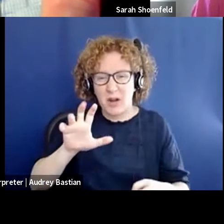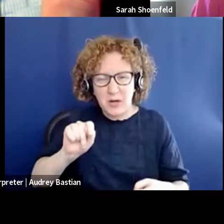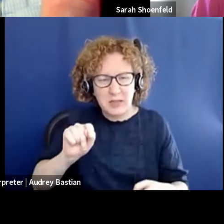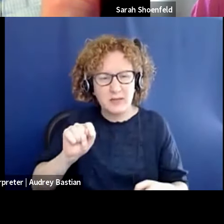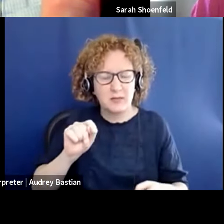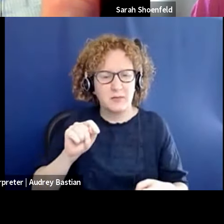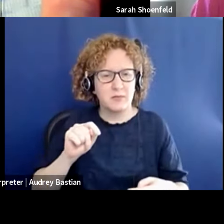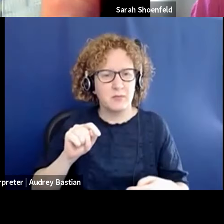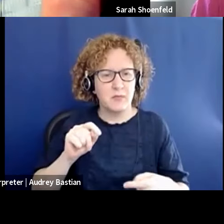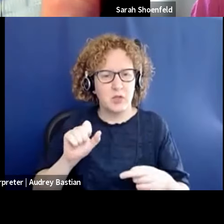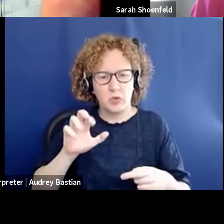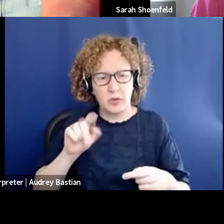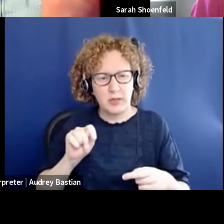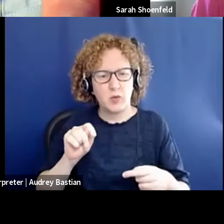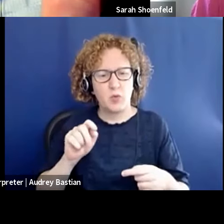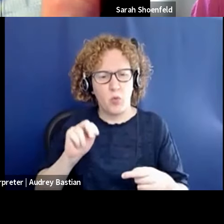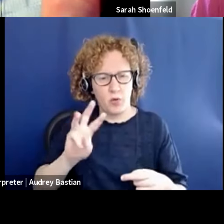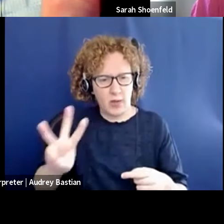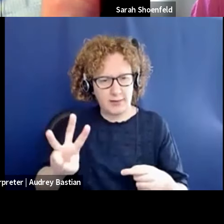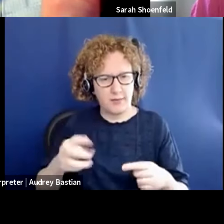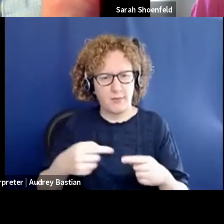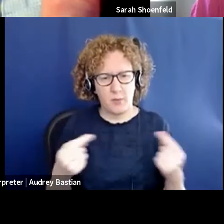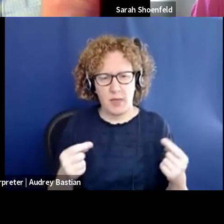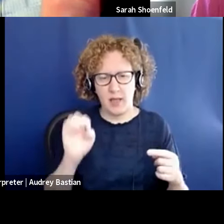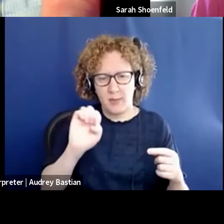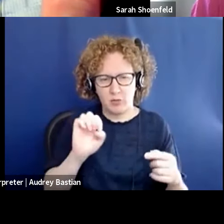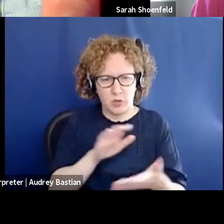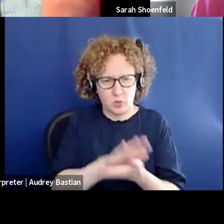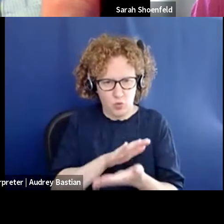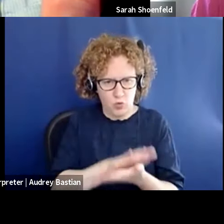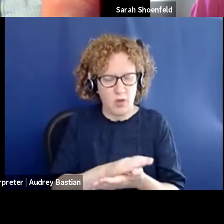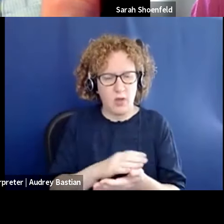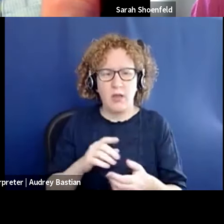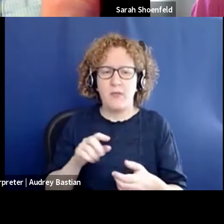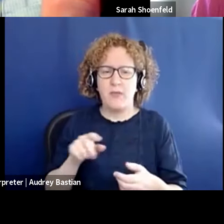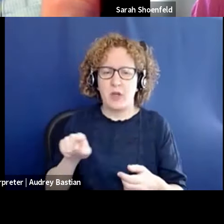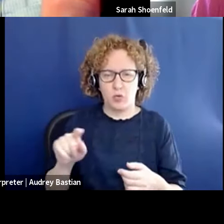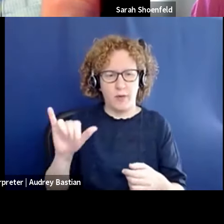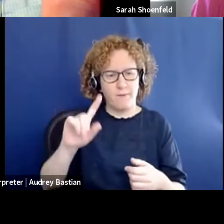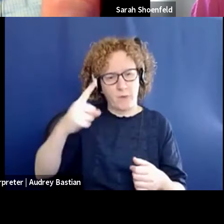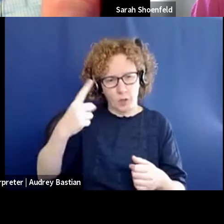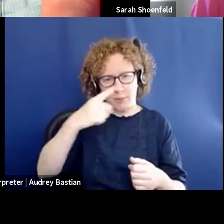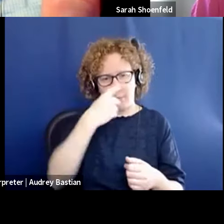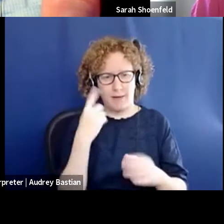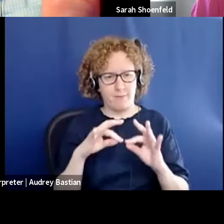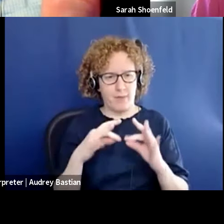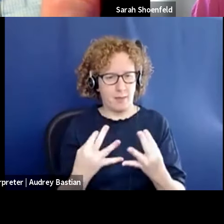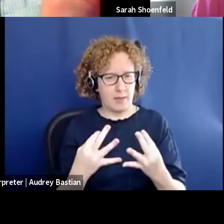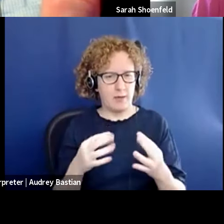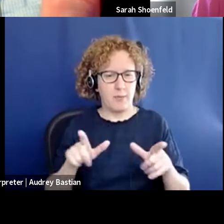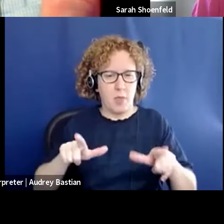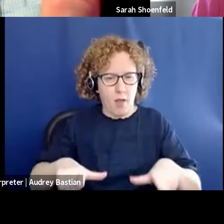School, in 1953. They too were the first Black family on the block, and their story was similar to the one told by Joe